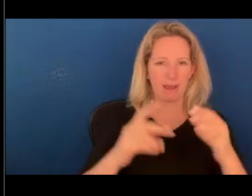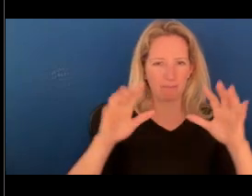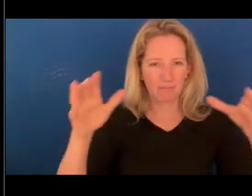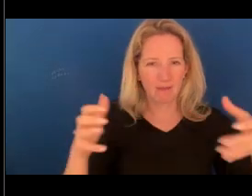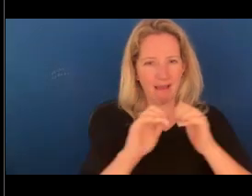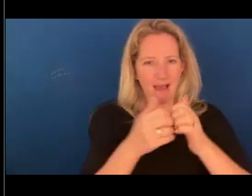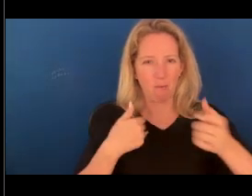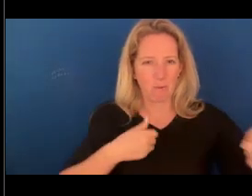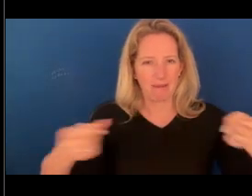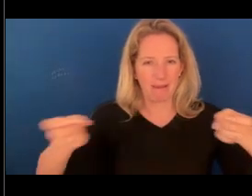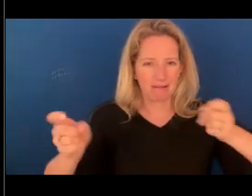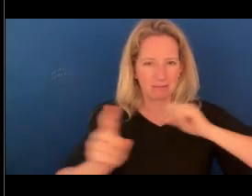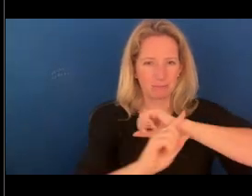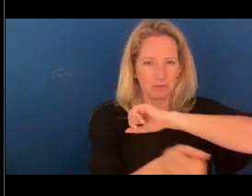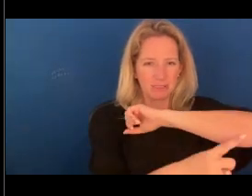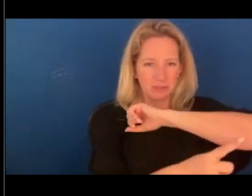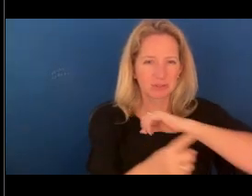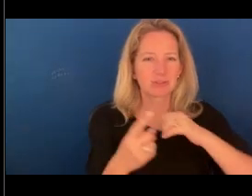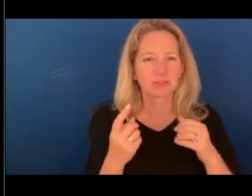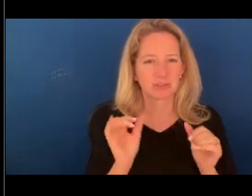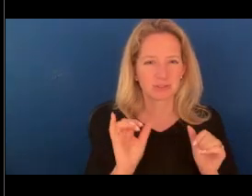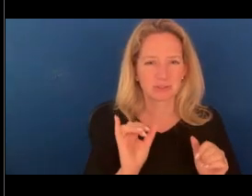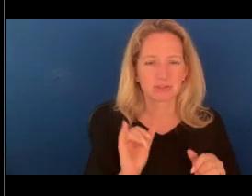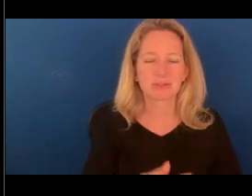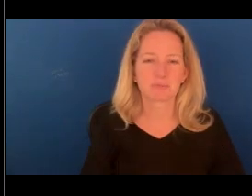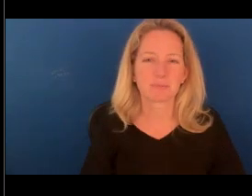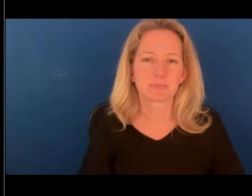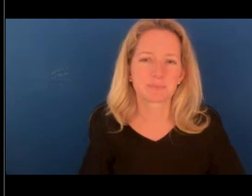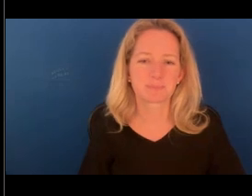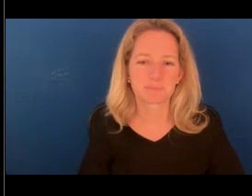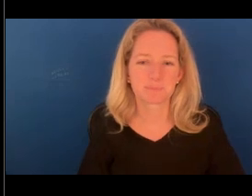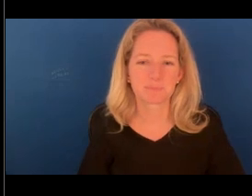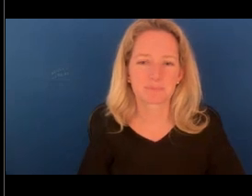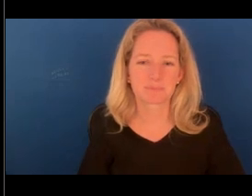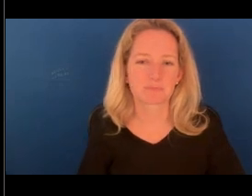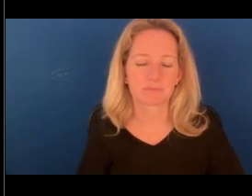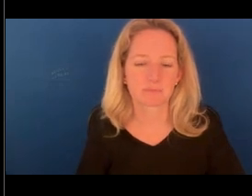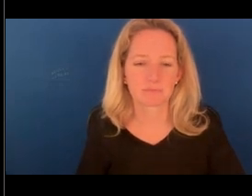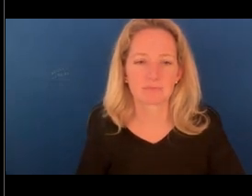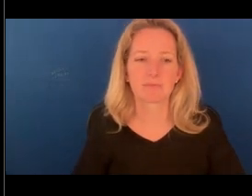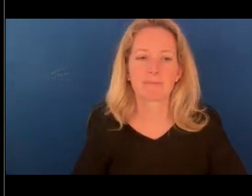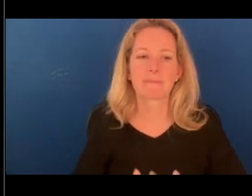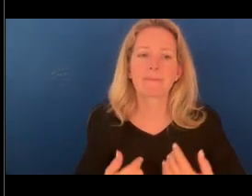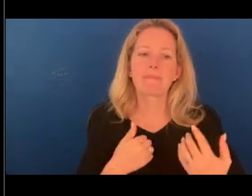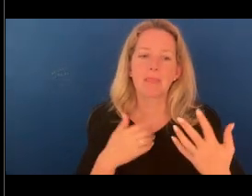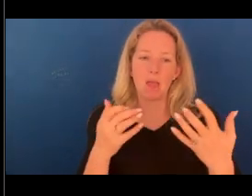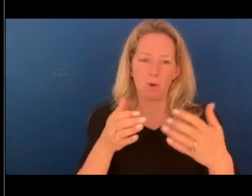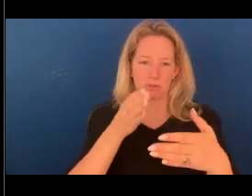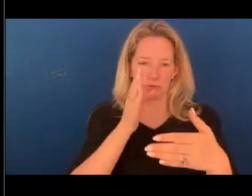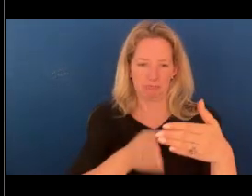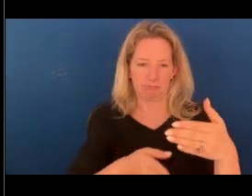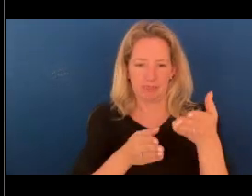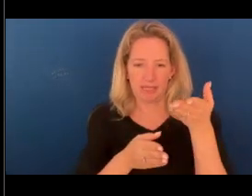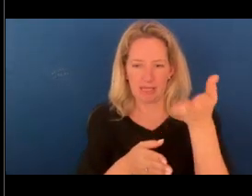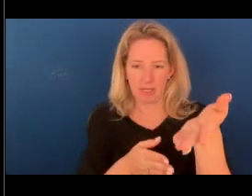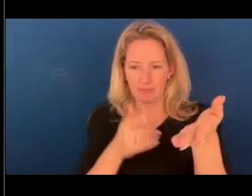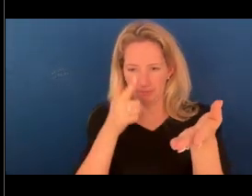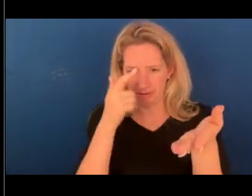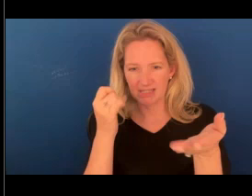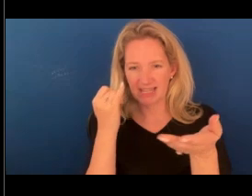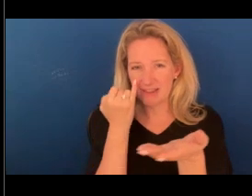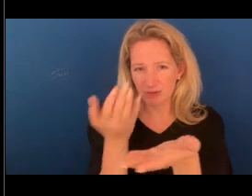up more. Thank you. Next slide. I'm just going to end on this slide because for those of you who are part of